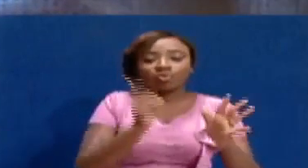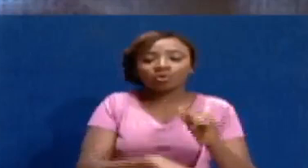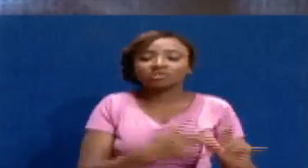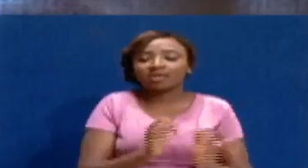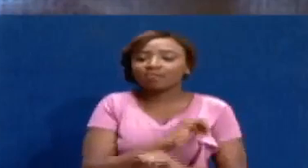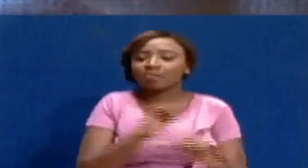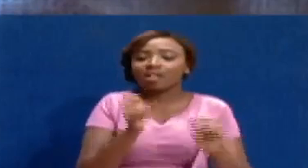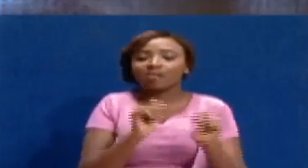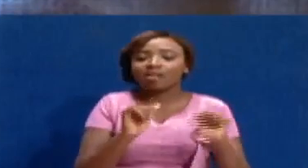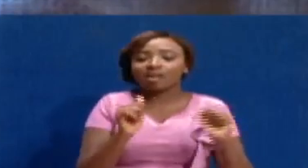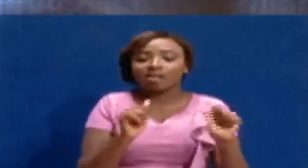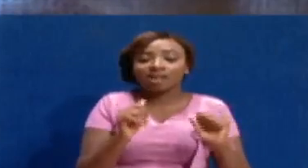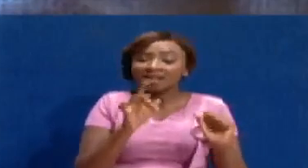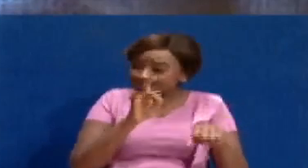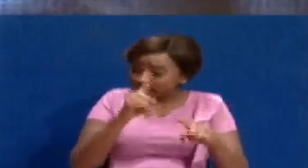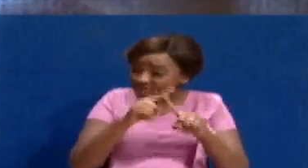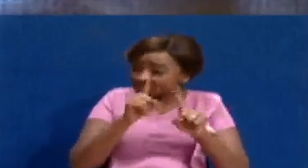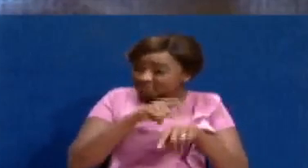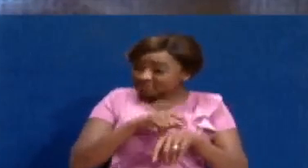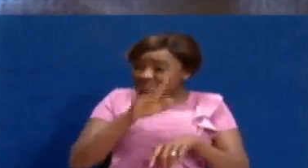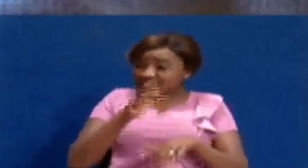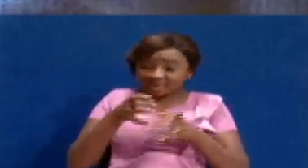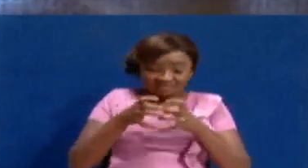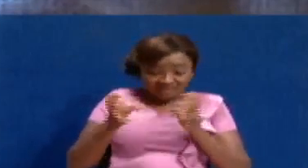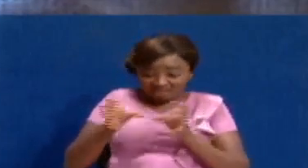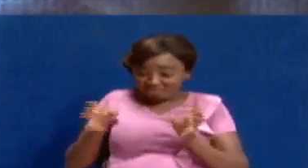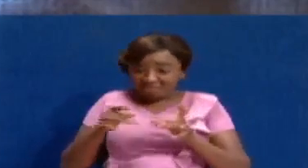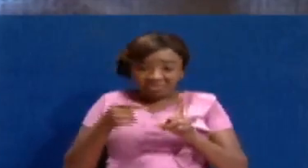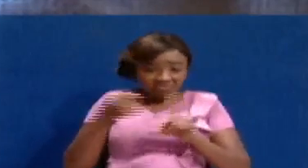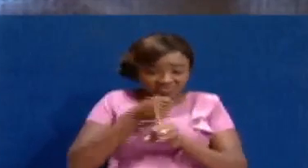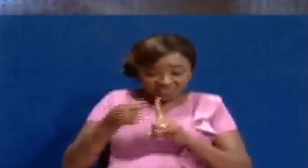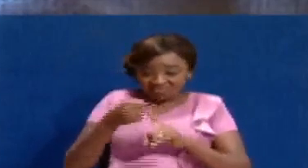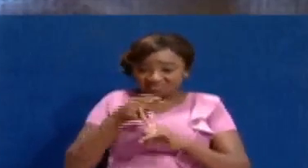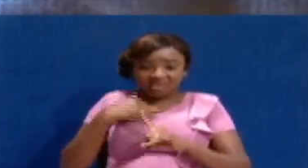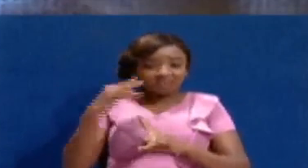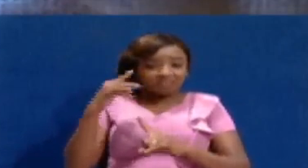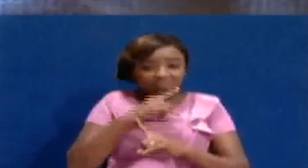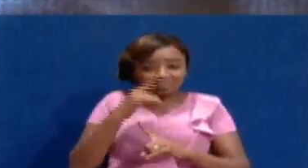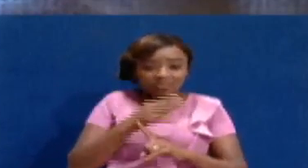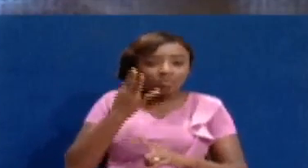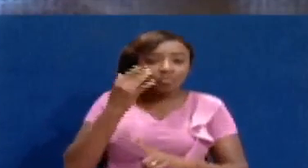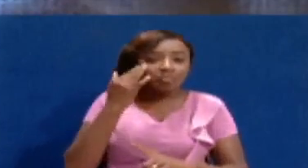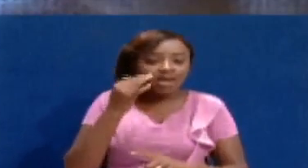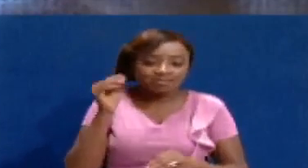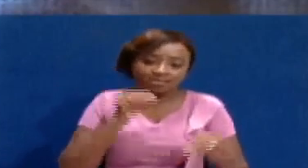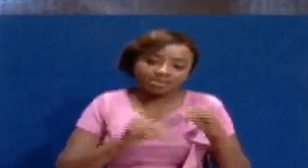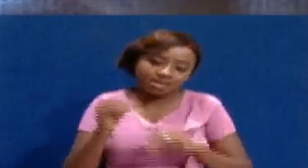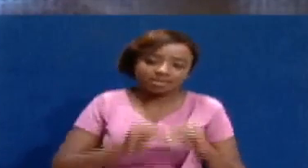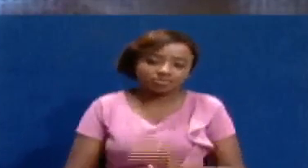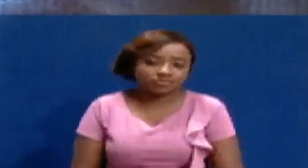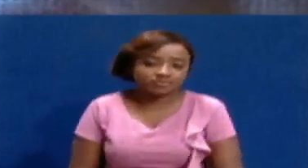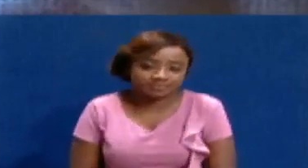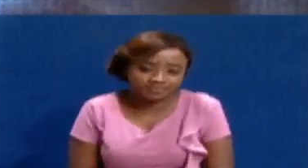at a time of deep divisions, tensions, and even violence over, you guessed right, contested